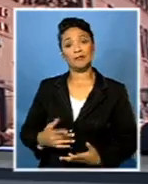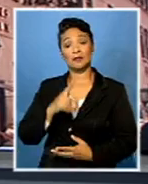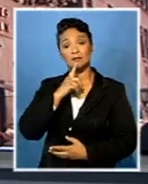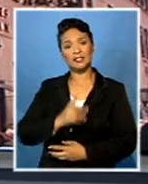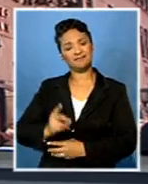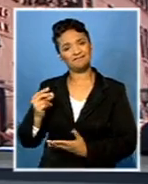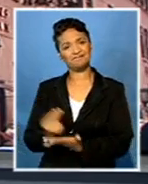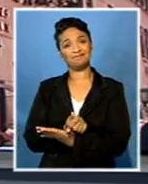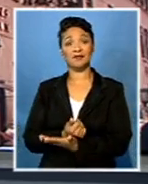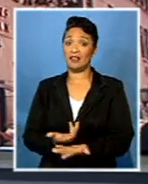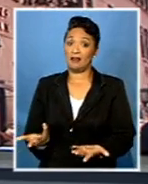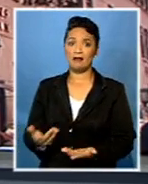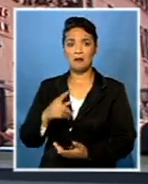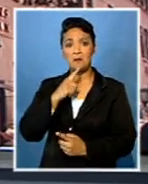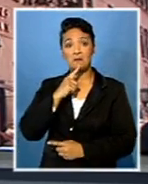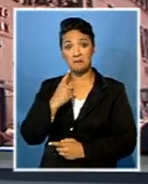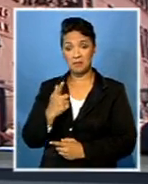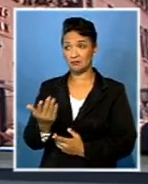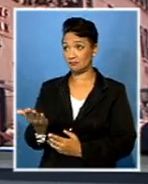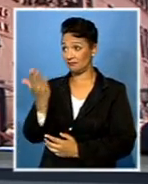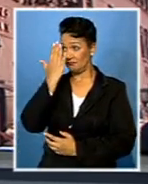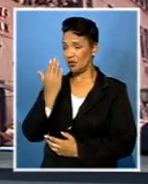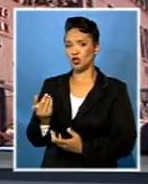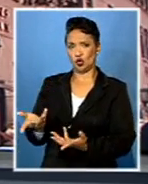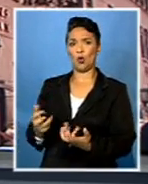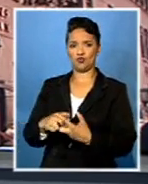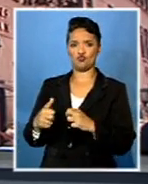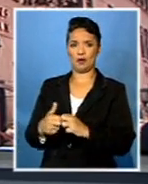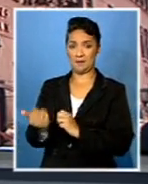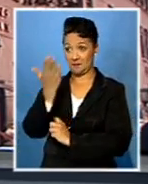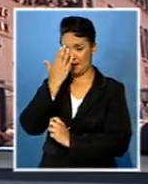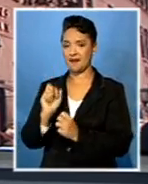it was one of the many things that is faced with as the new Prime Minister.